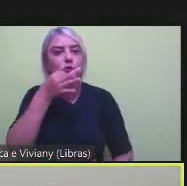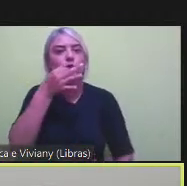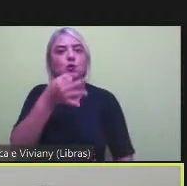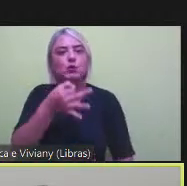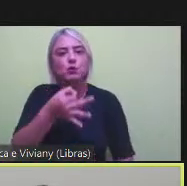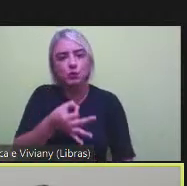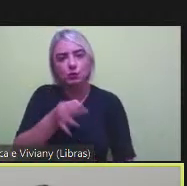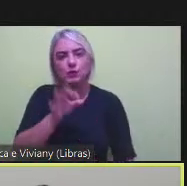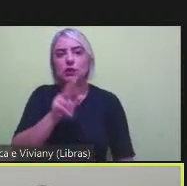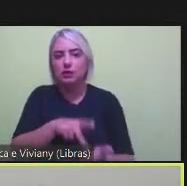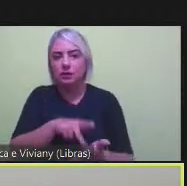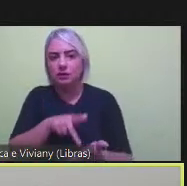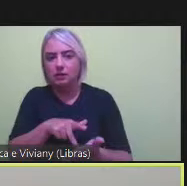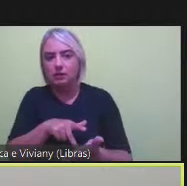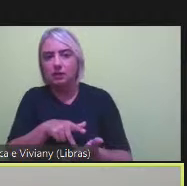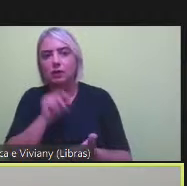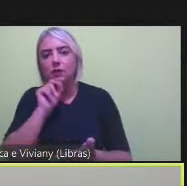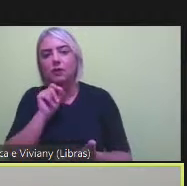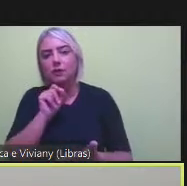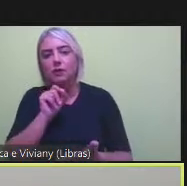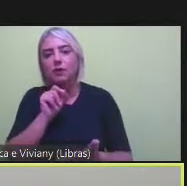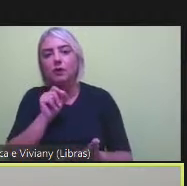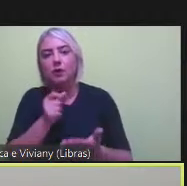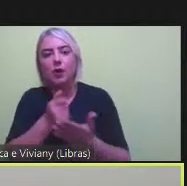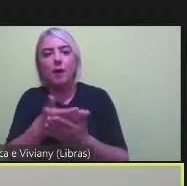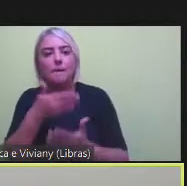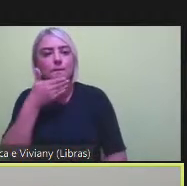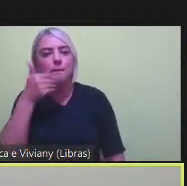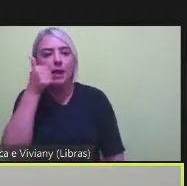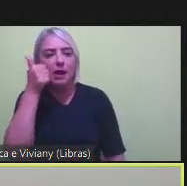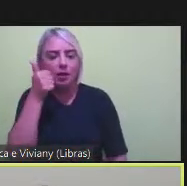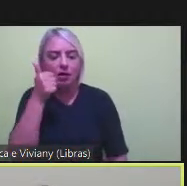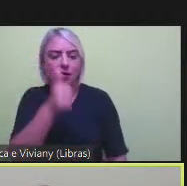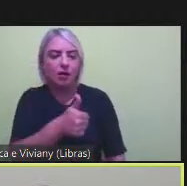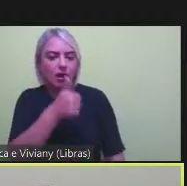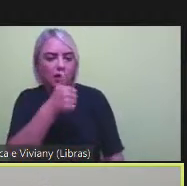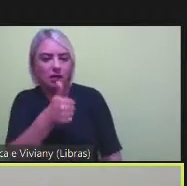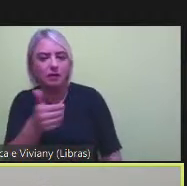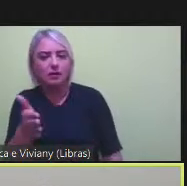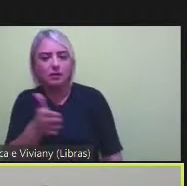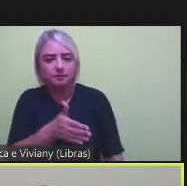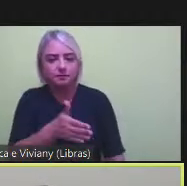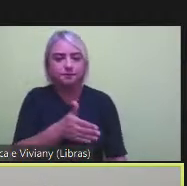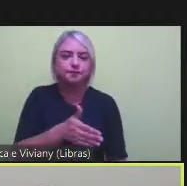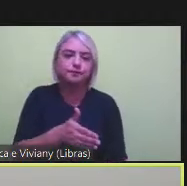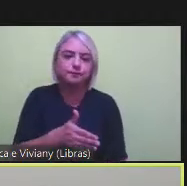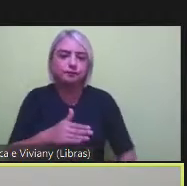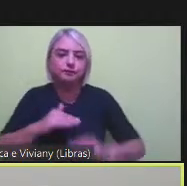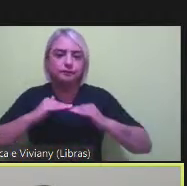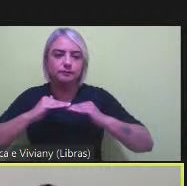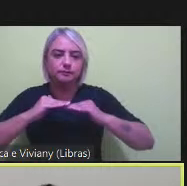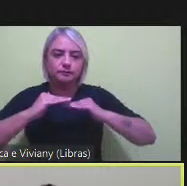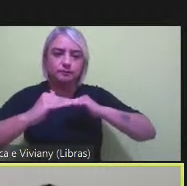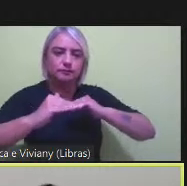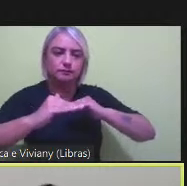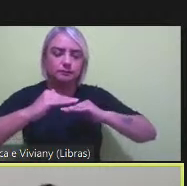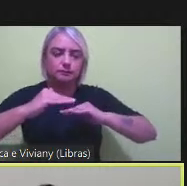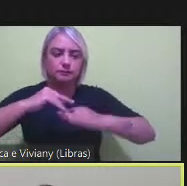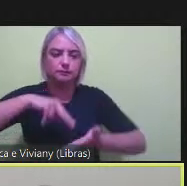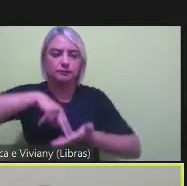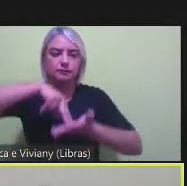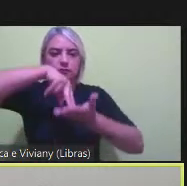was suggested that would be the producer of greatest quality in that time, the platform